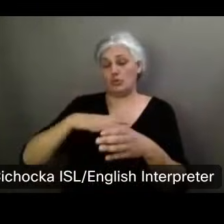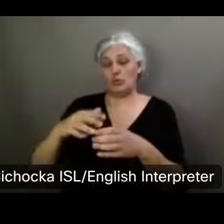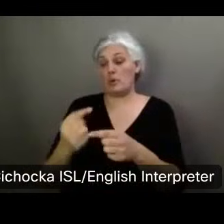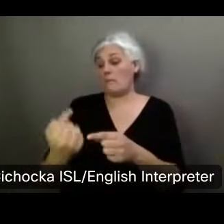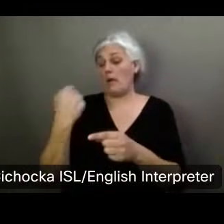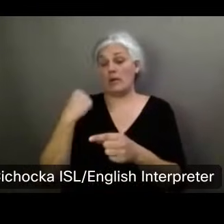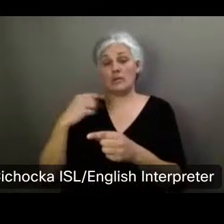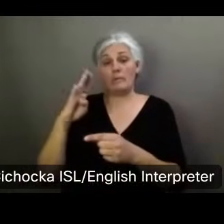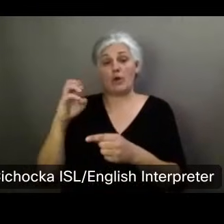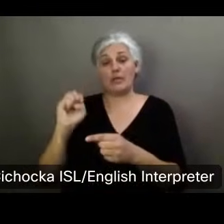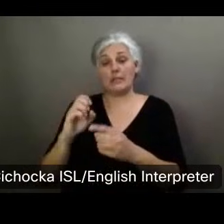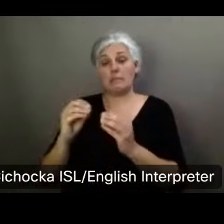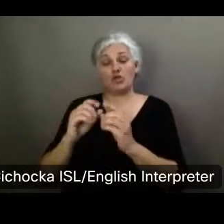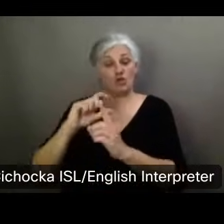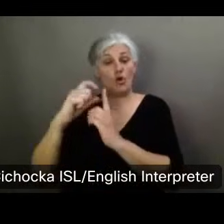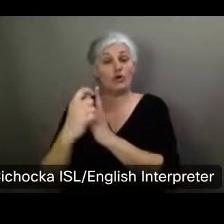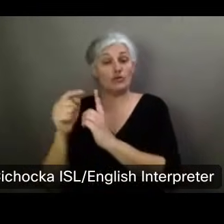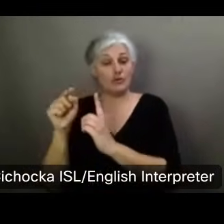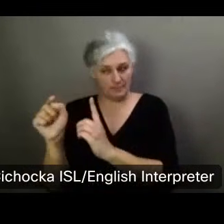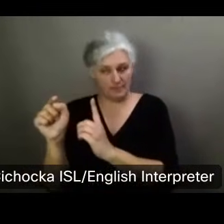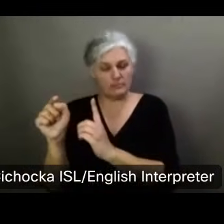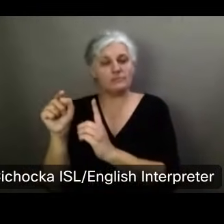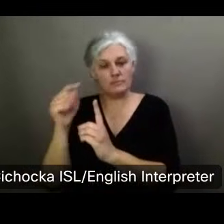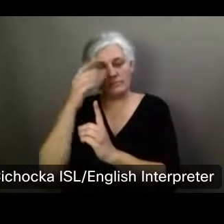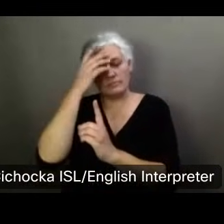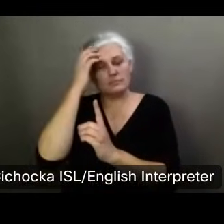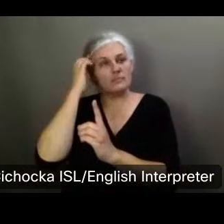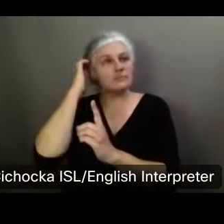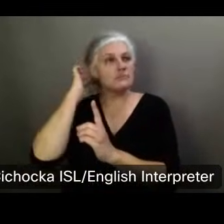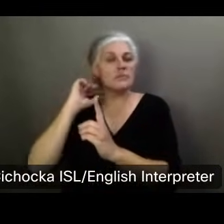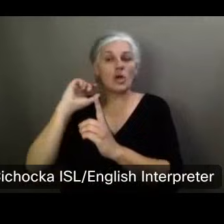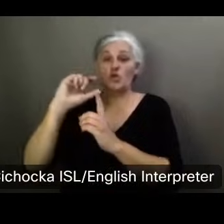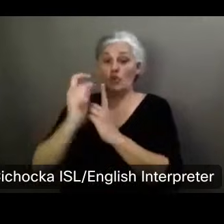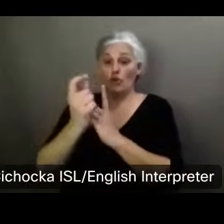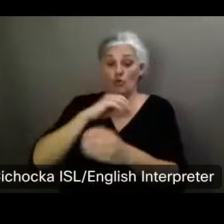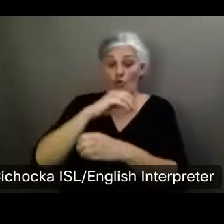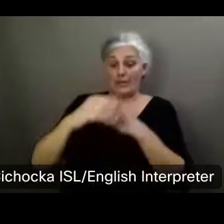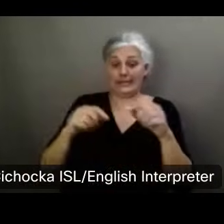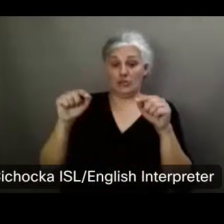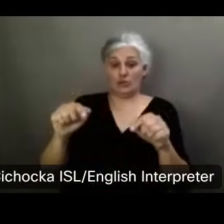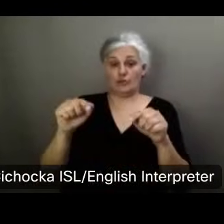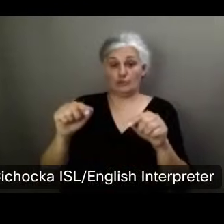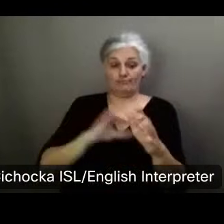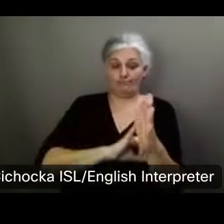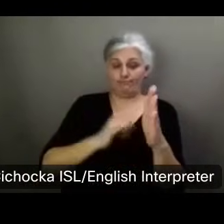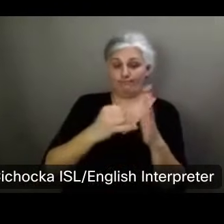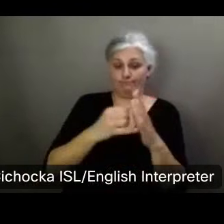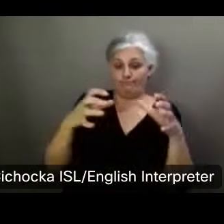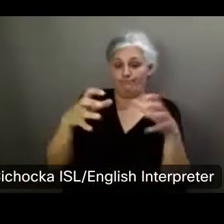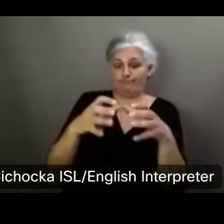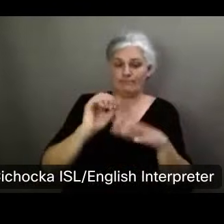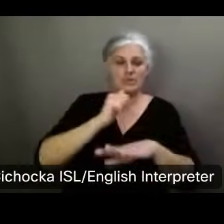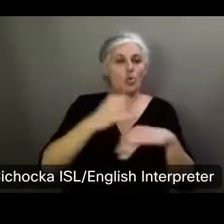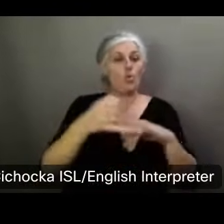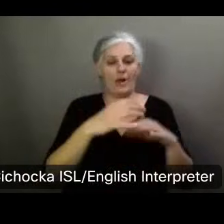Bernie said about culture. And the culture of an organisation is set by leaders, wherever they may